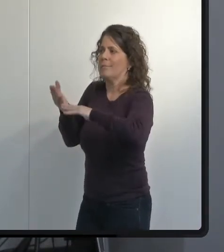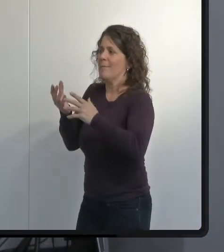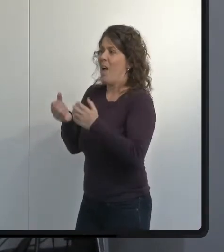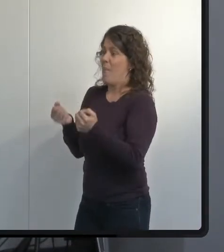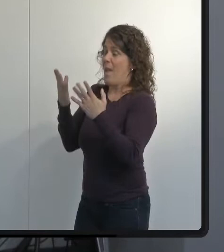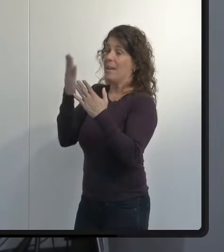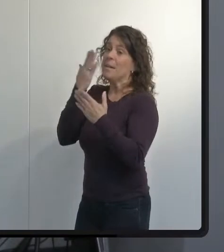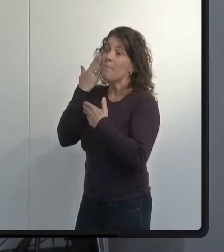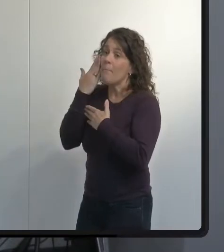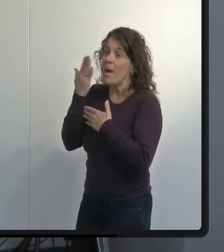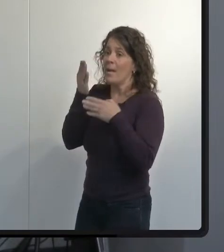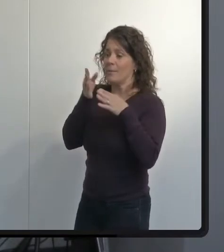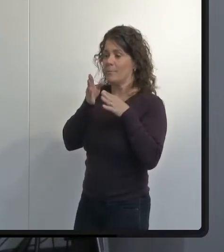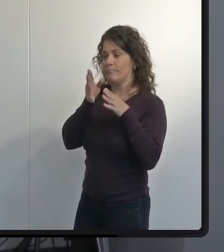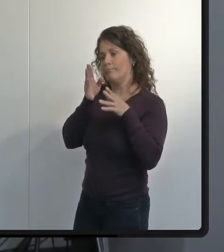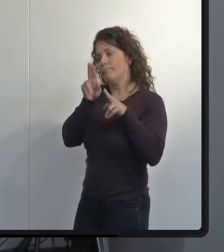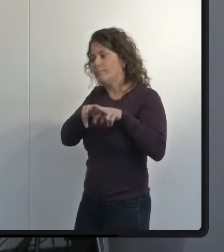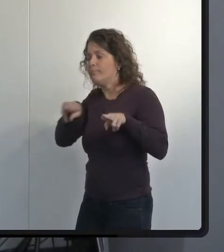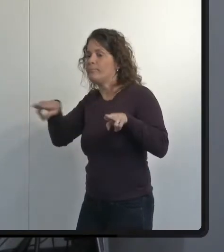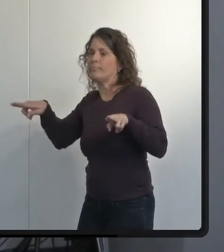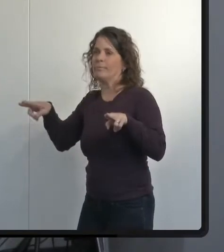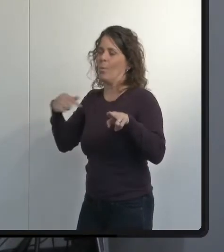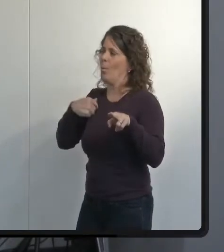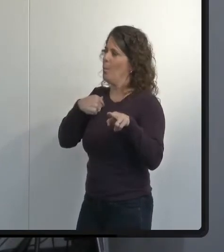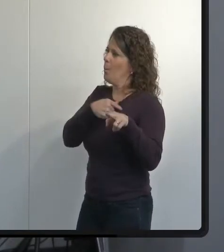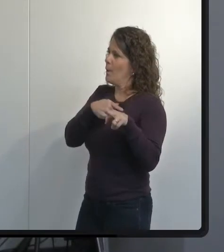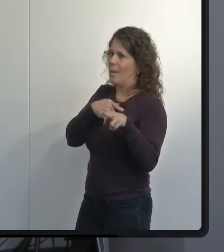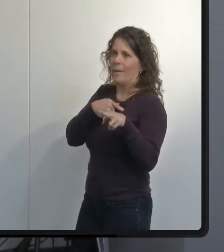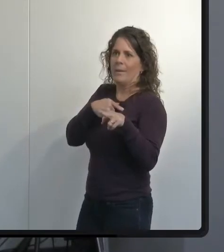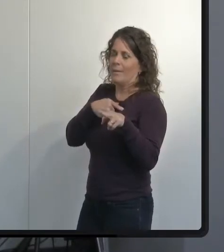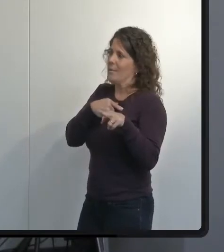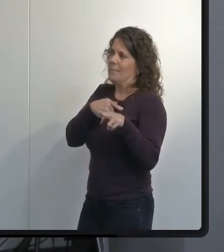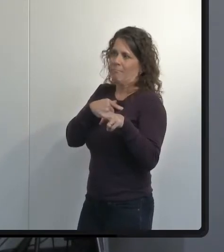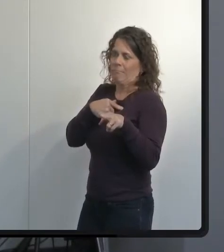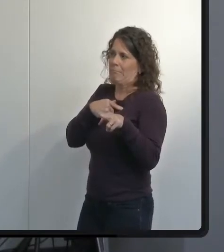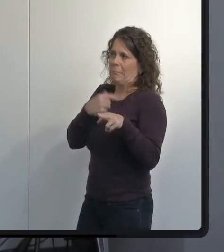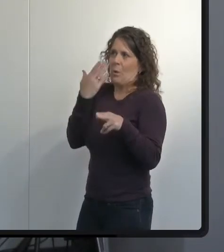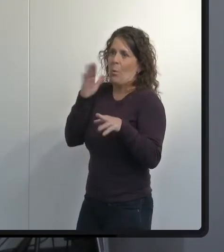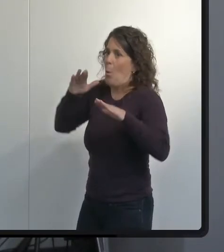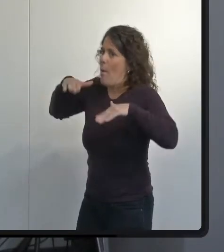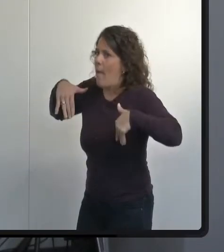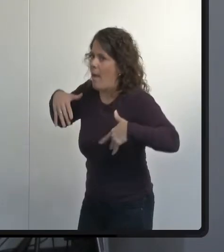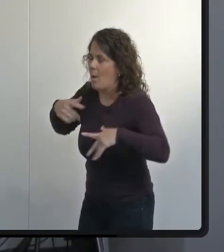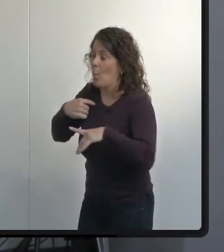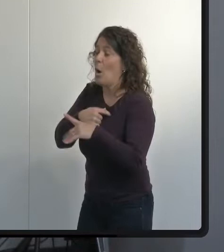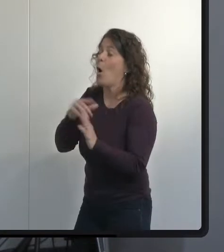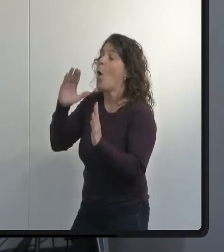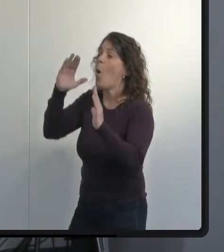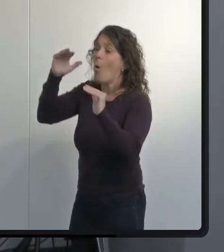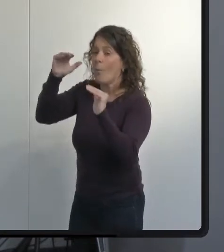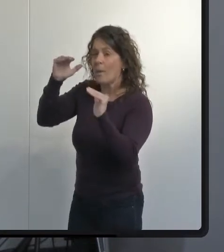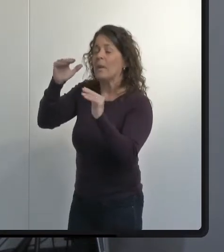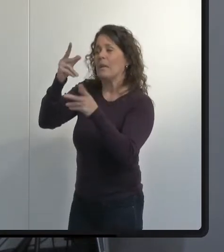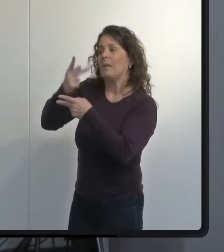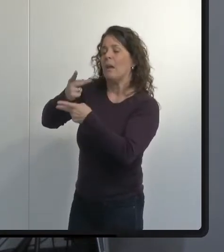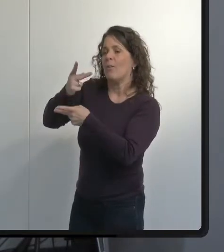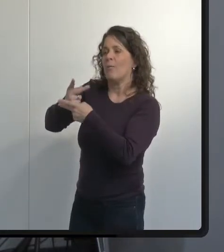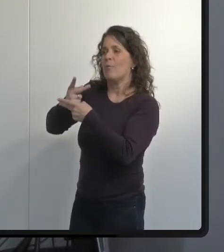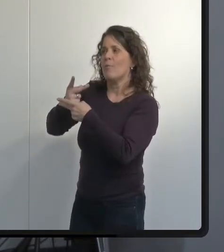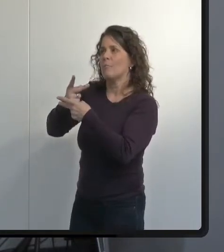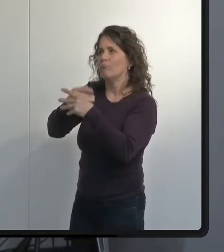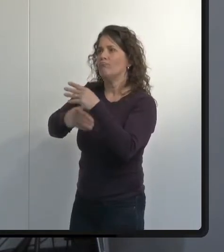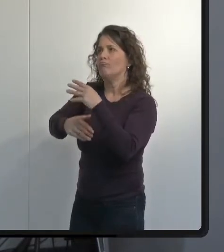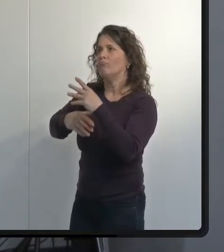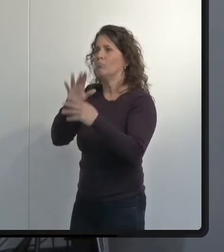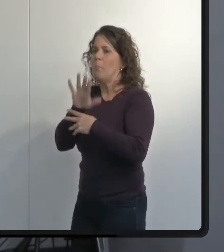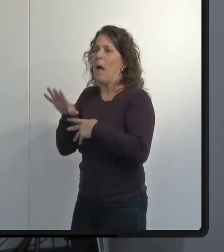sort of a two-pronged or two-phased approach. We have an immediate hope that they'll be able to stand up the ability to care for upwards of about